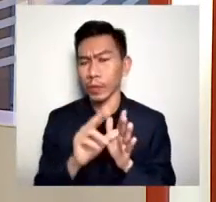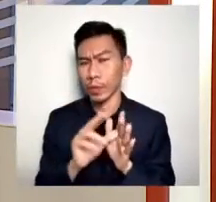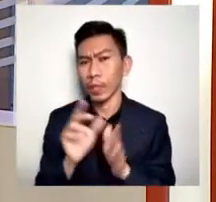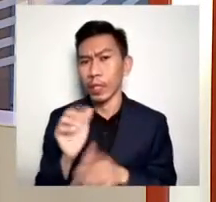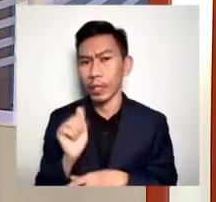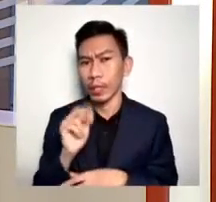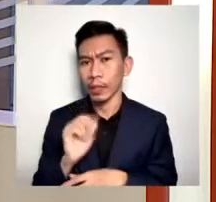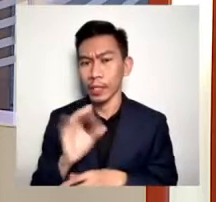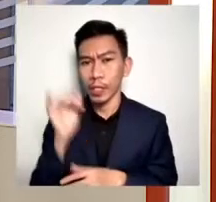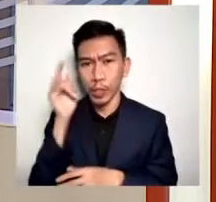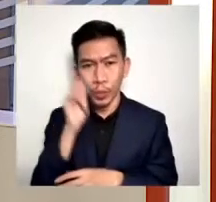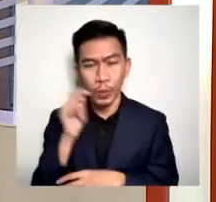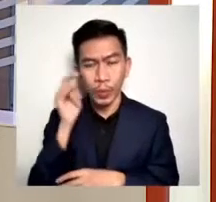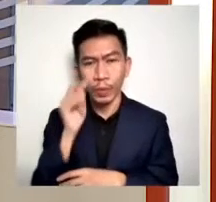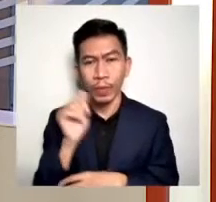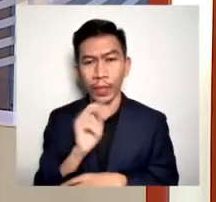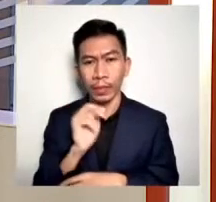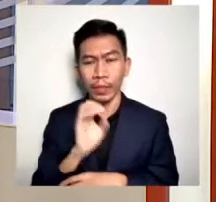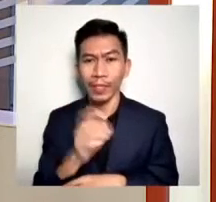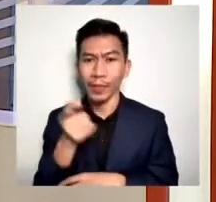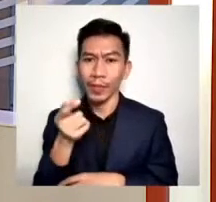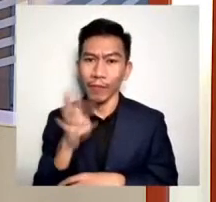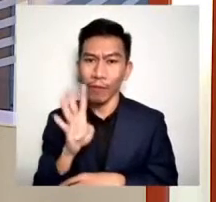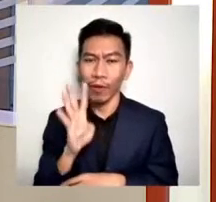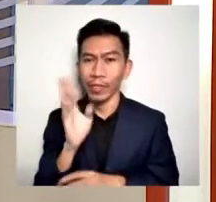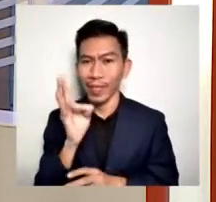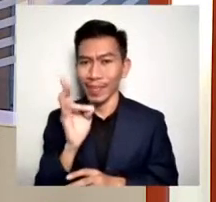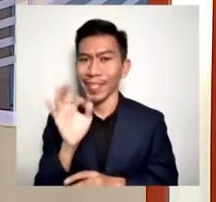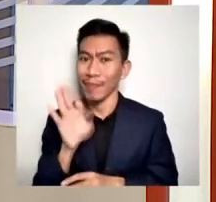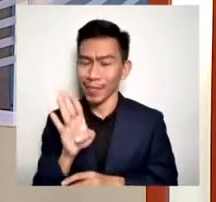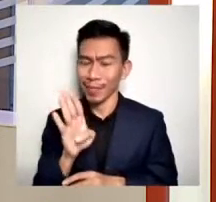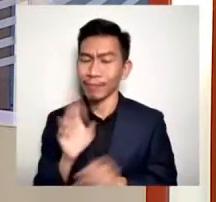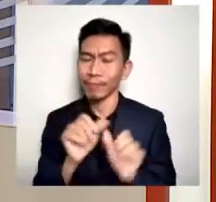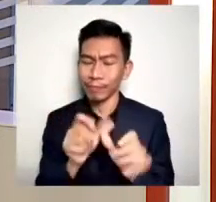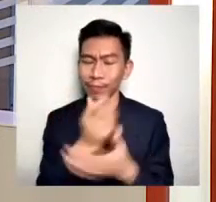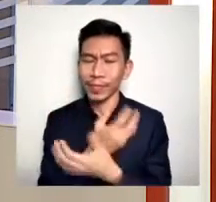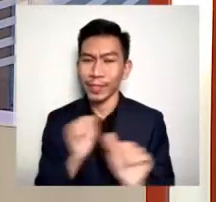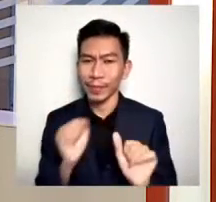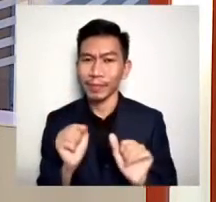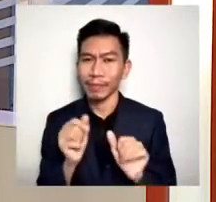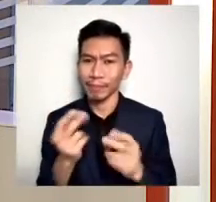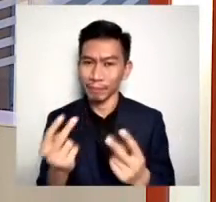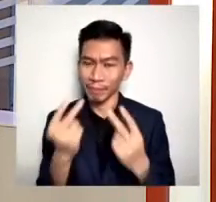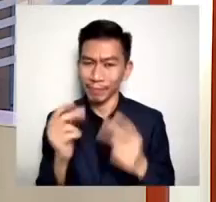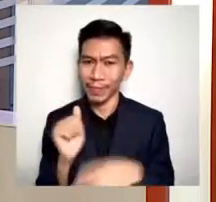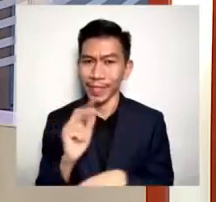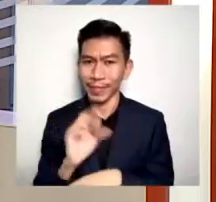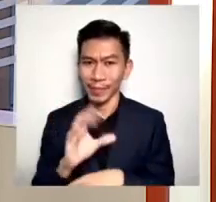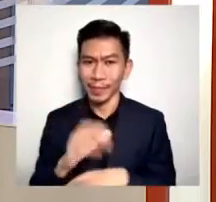YouTube channel and on ANC 24/7 on Facebook. Keep safe. Keep it here on ANC.